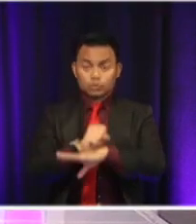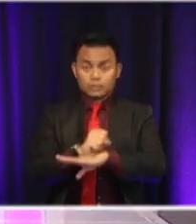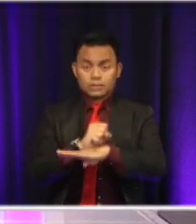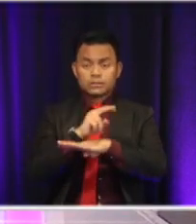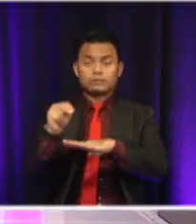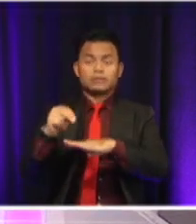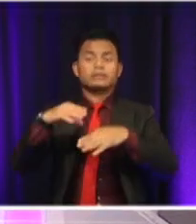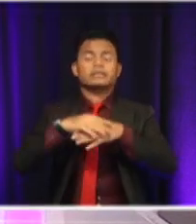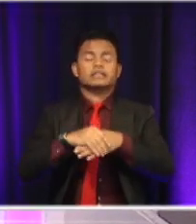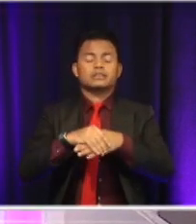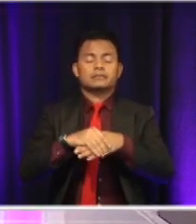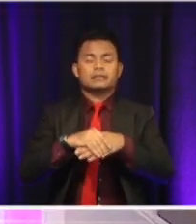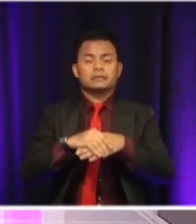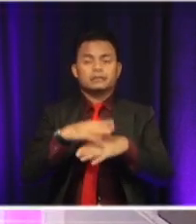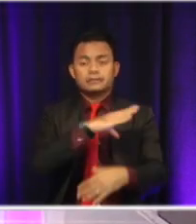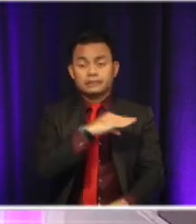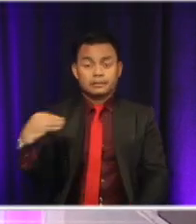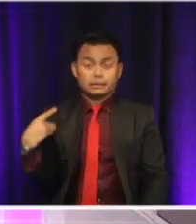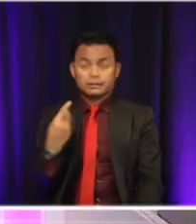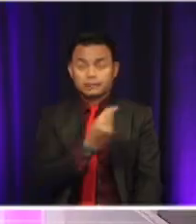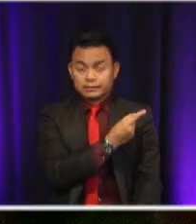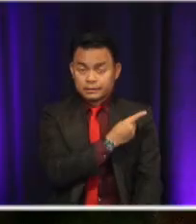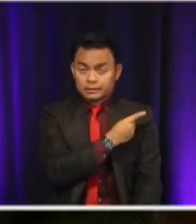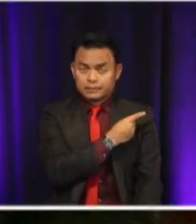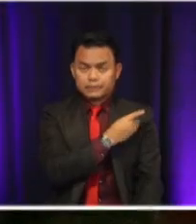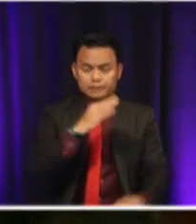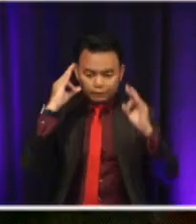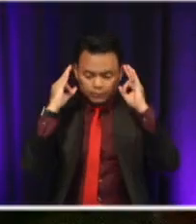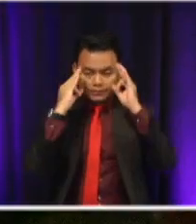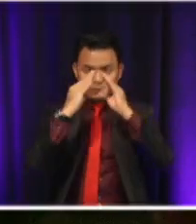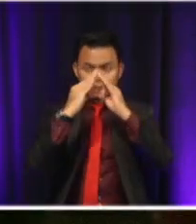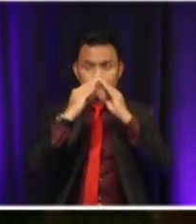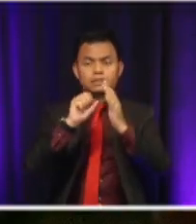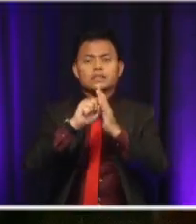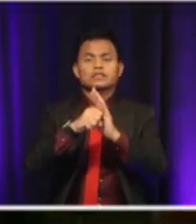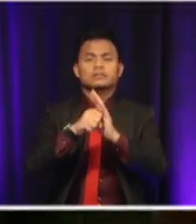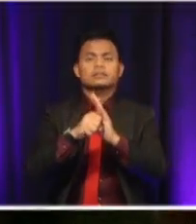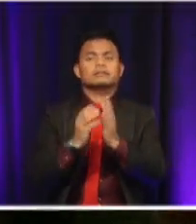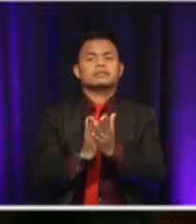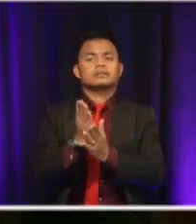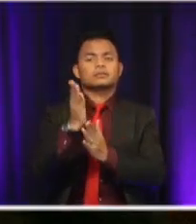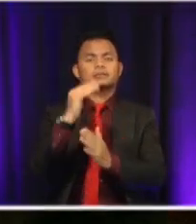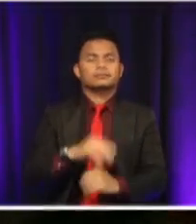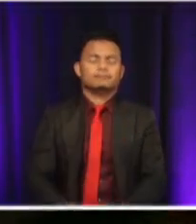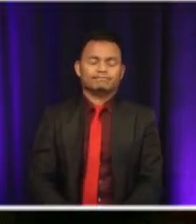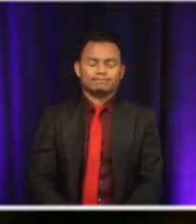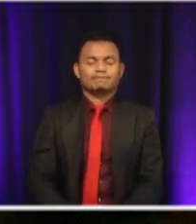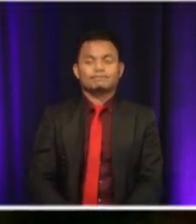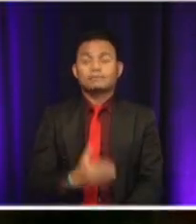be focusing on section A for prose. Now teacher, what is the important thing about this section? All right, thank you for the